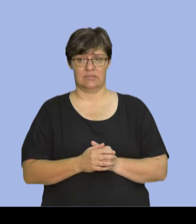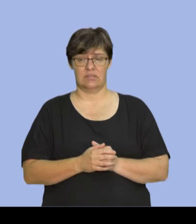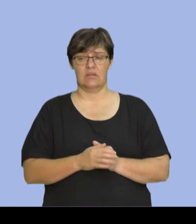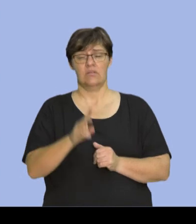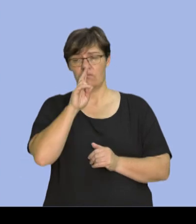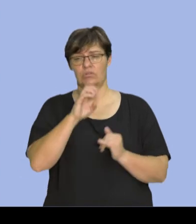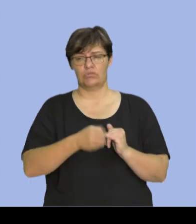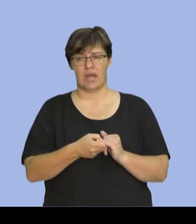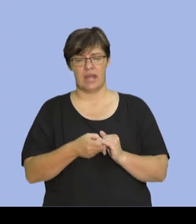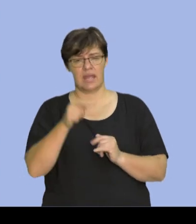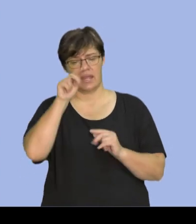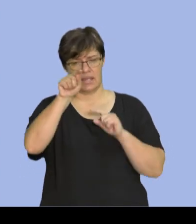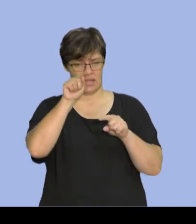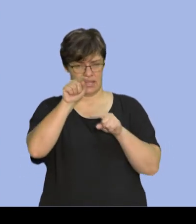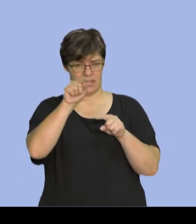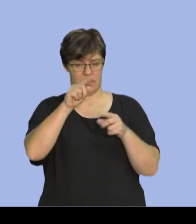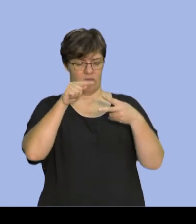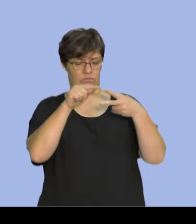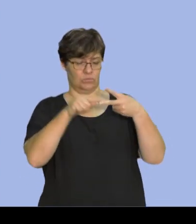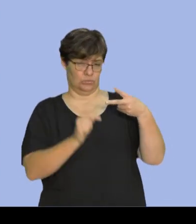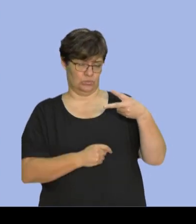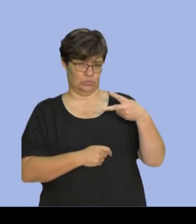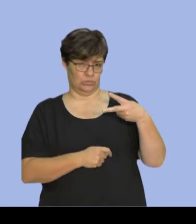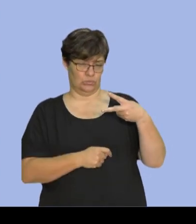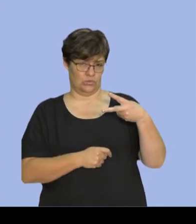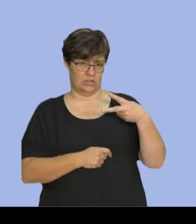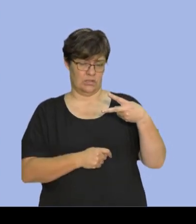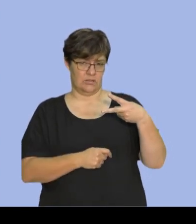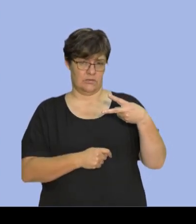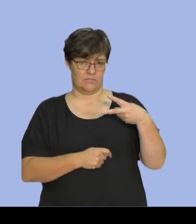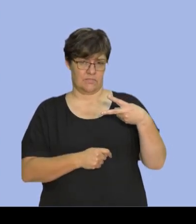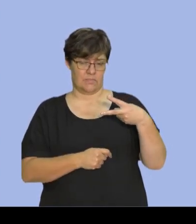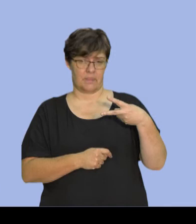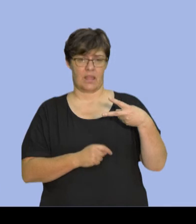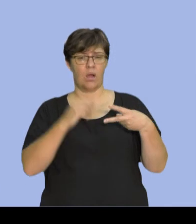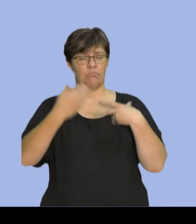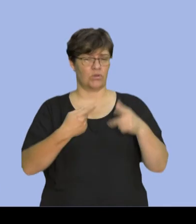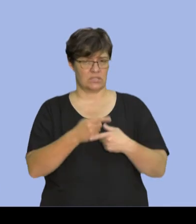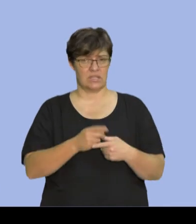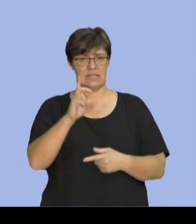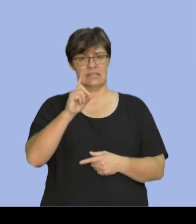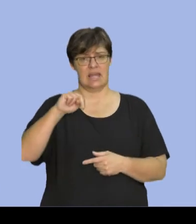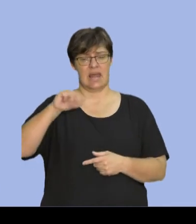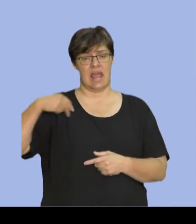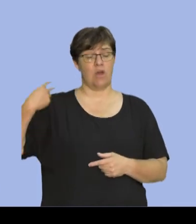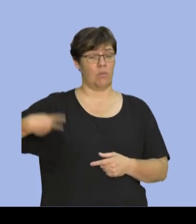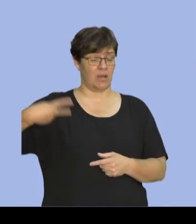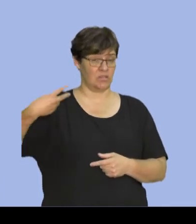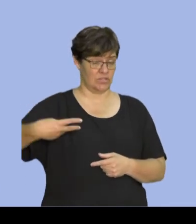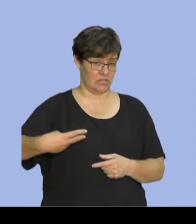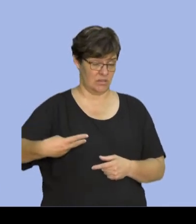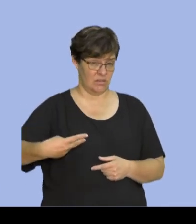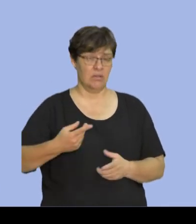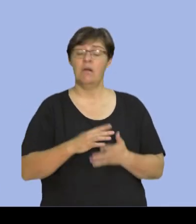So let's try and unpack that. So we have two options that clearly point to the process. So DNA replication, again,